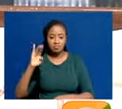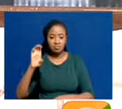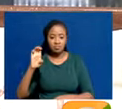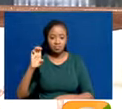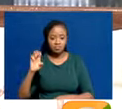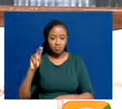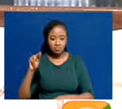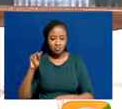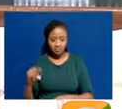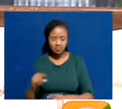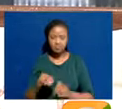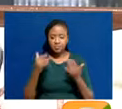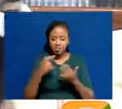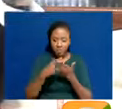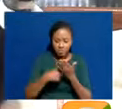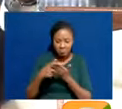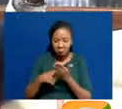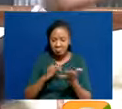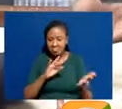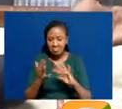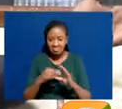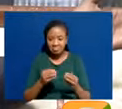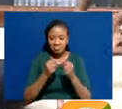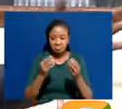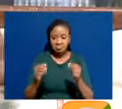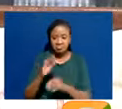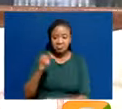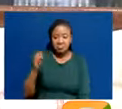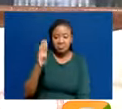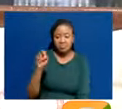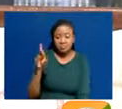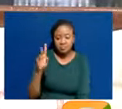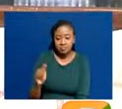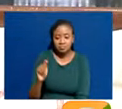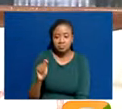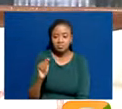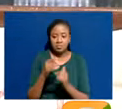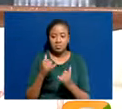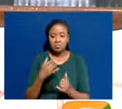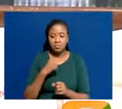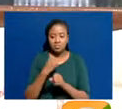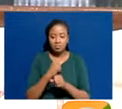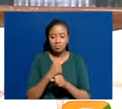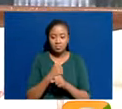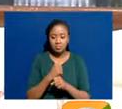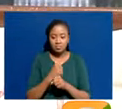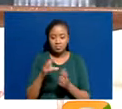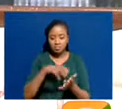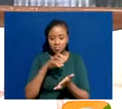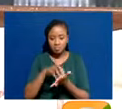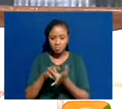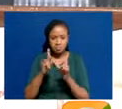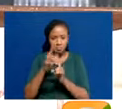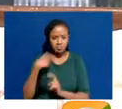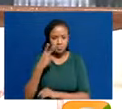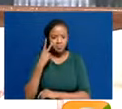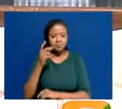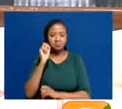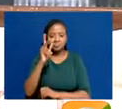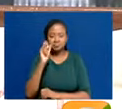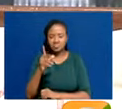there from the BRT. I went all the way to King's Cross Station. They're doing our railway city station. And I saw it. But then I told them, okay,